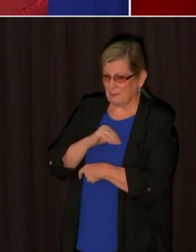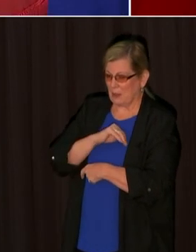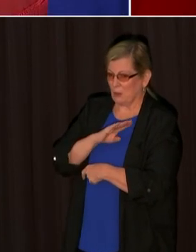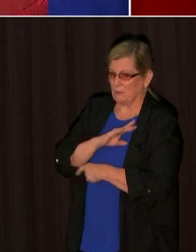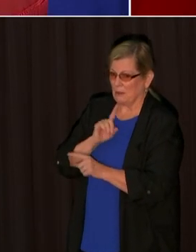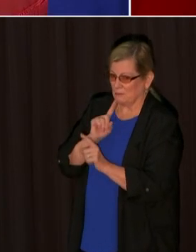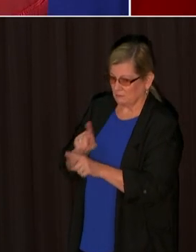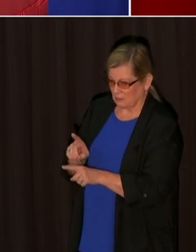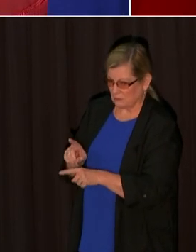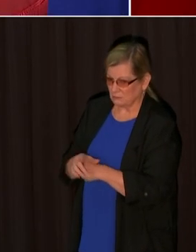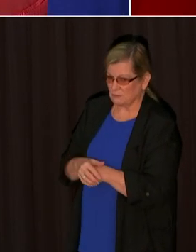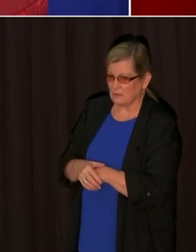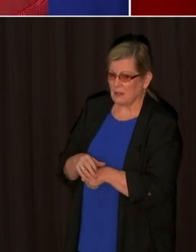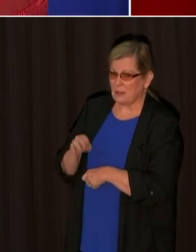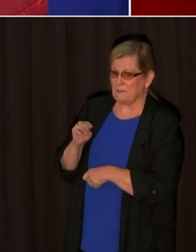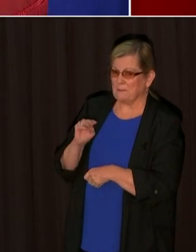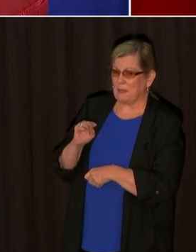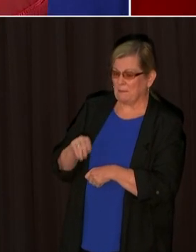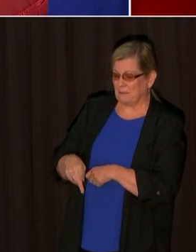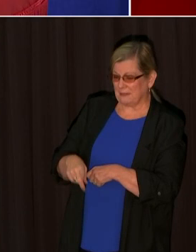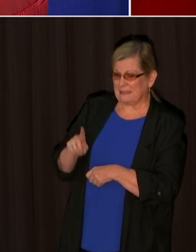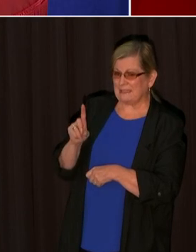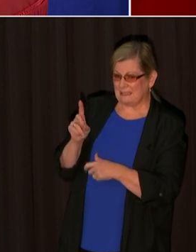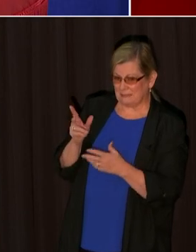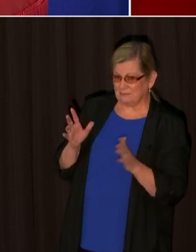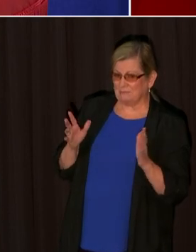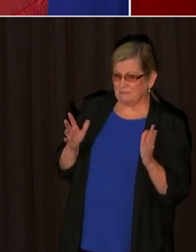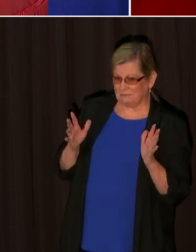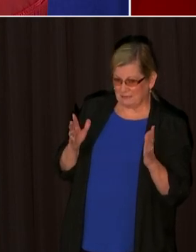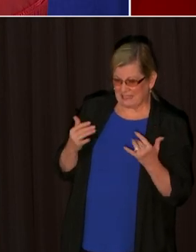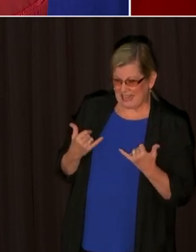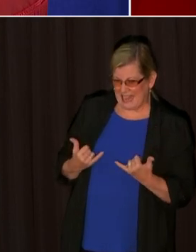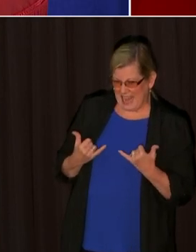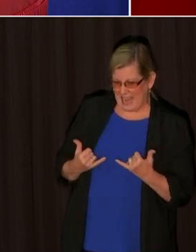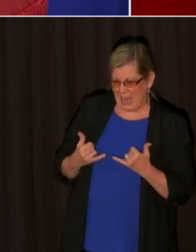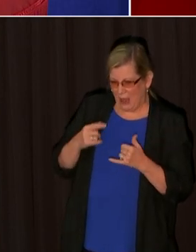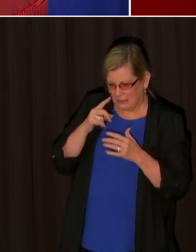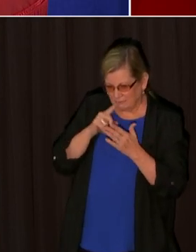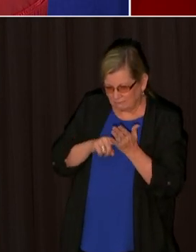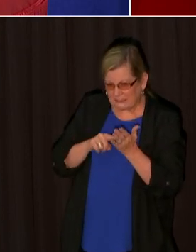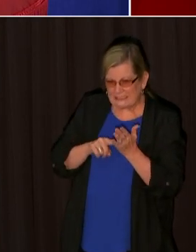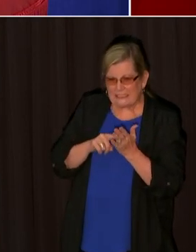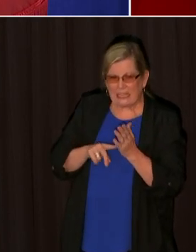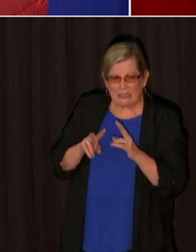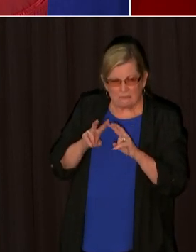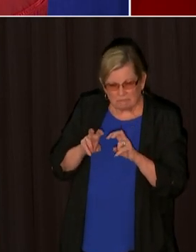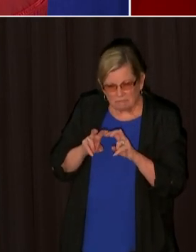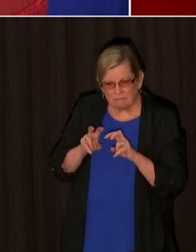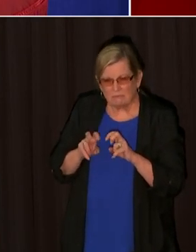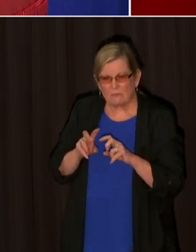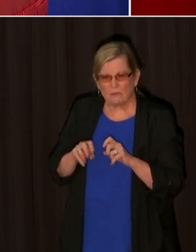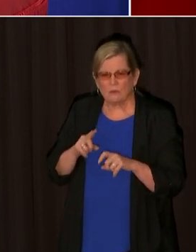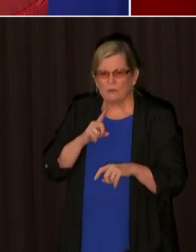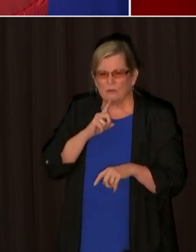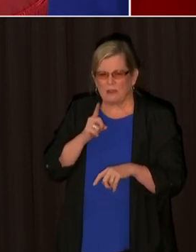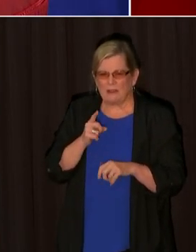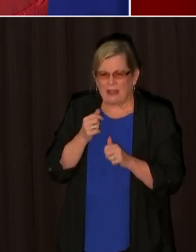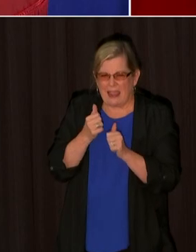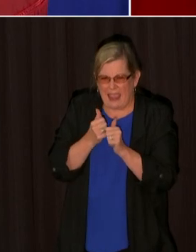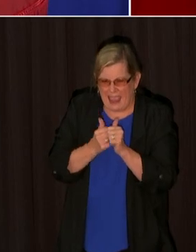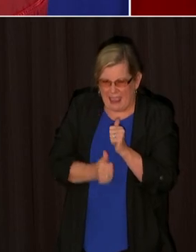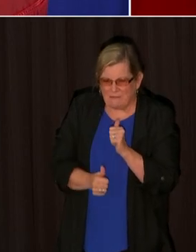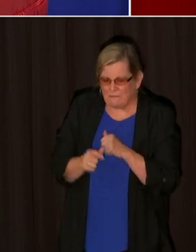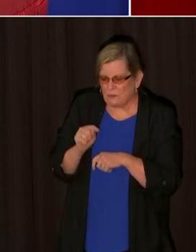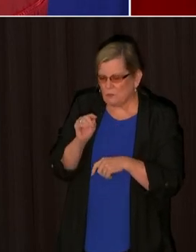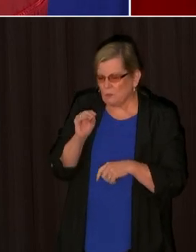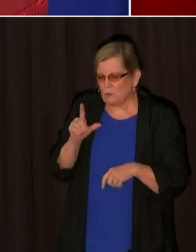imagine, is in the heat of the investigation, and they are going to use every tool that's available to them.